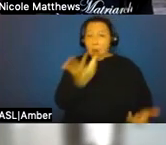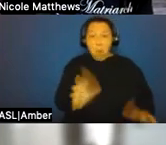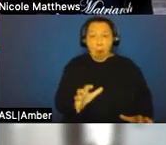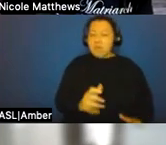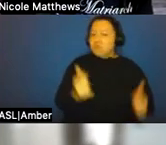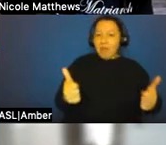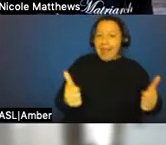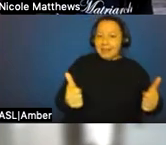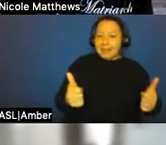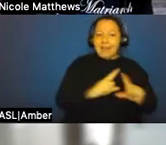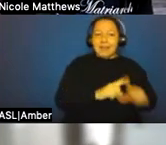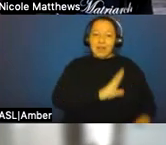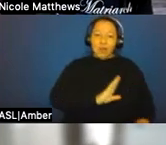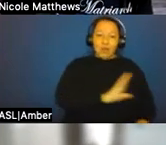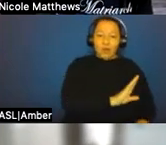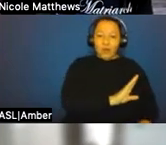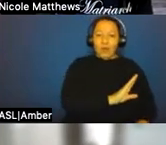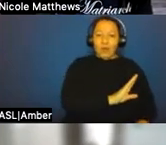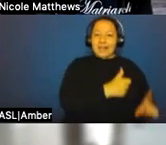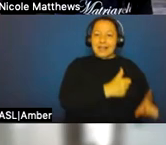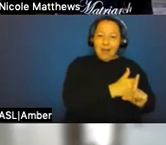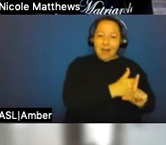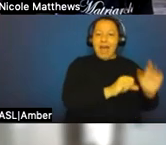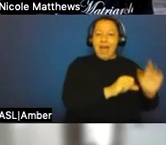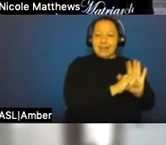her self-identified needs are.